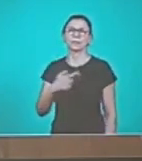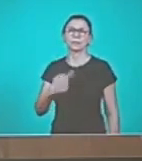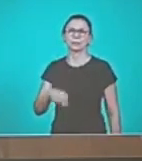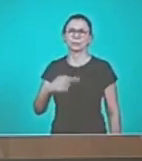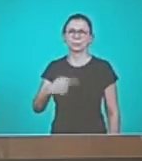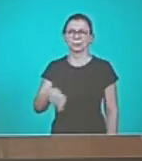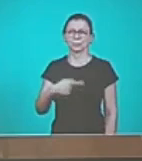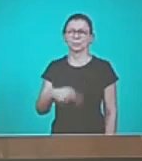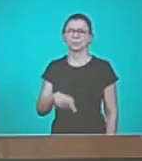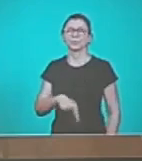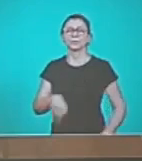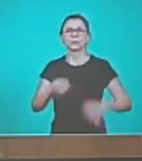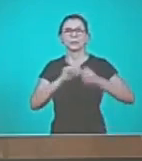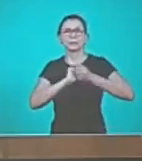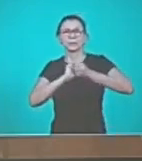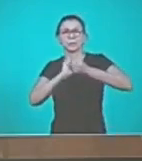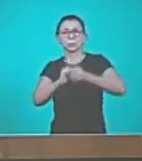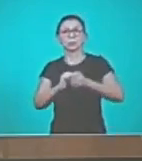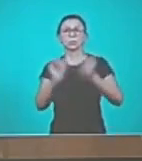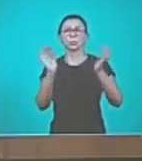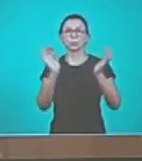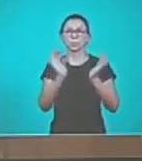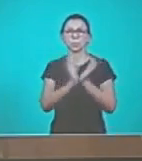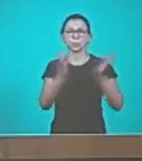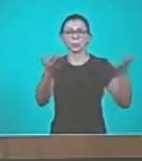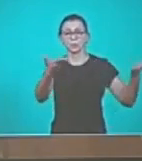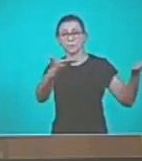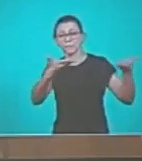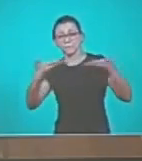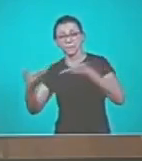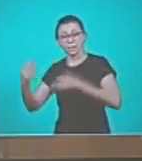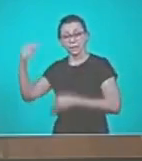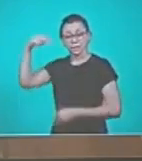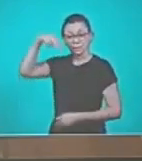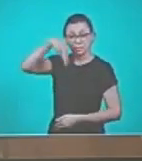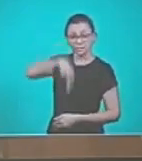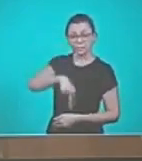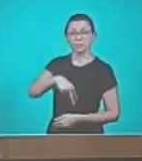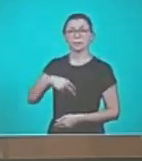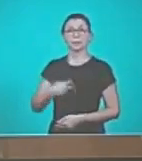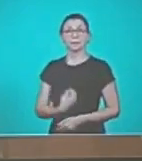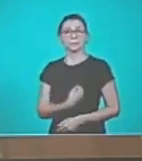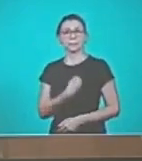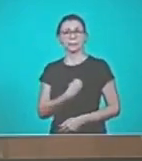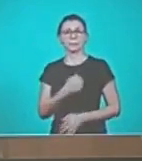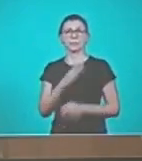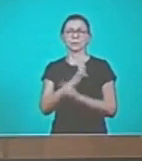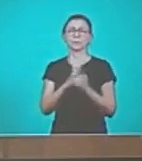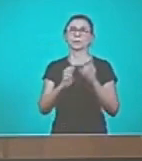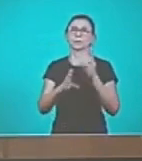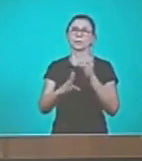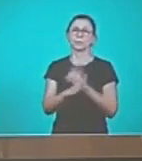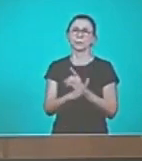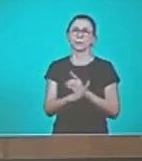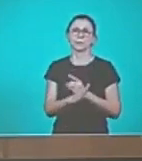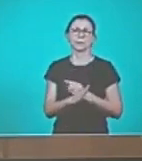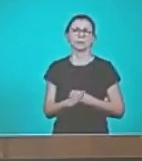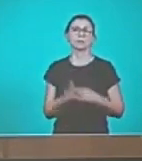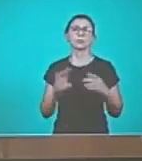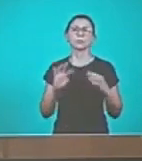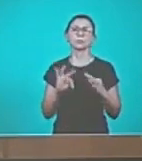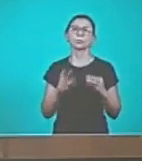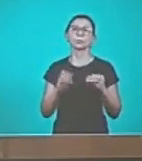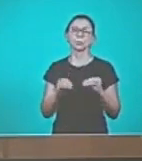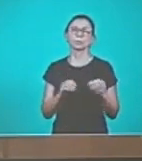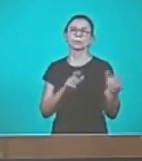the means. There is a group that has the means to come here, and that's the teaching here. My brother, you have the word Macaé, Magé,